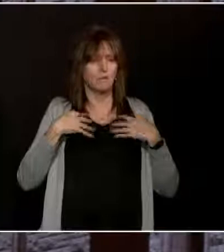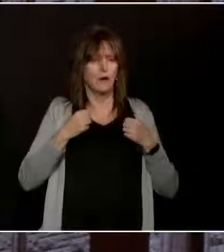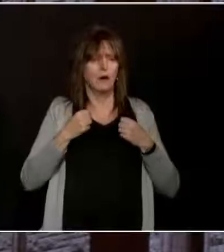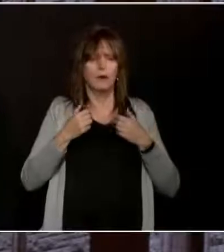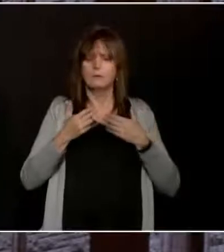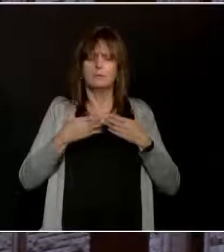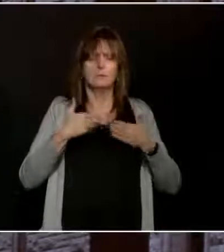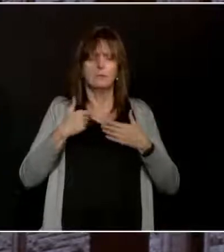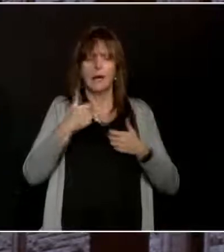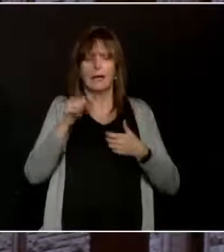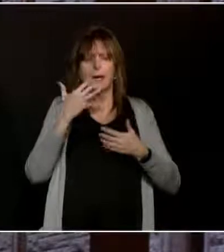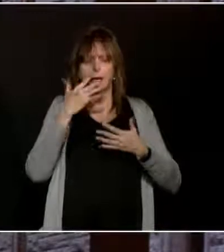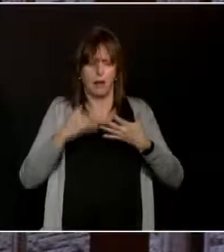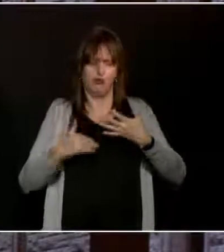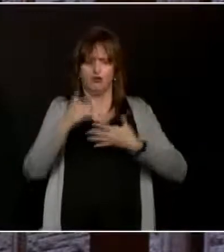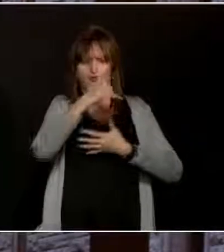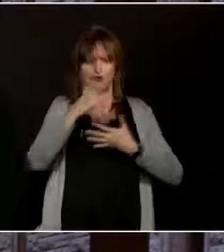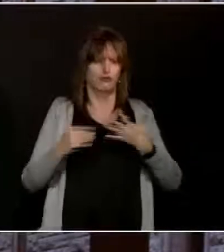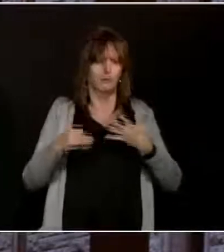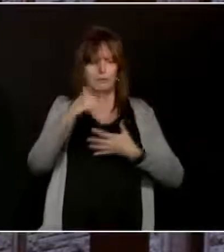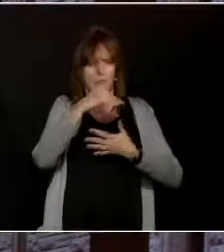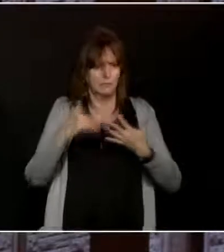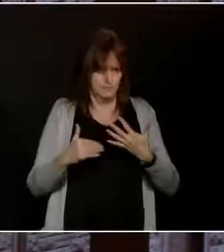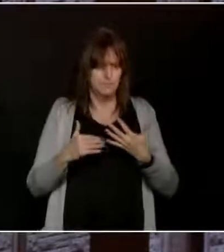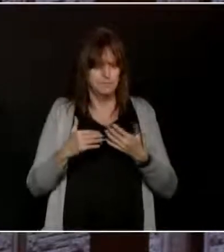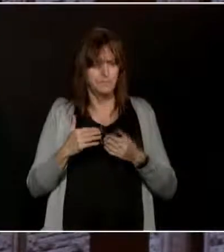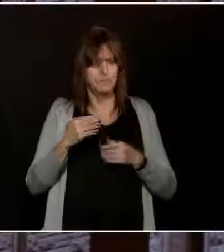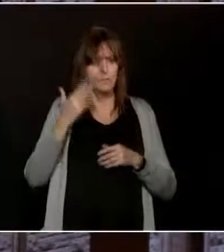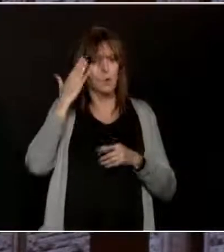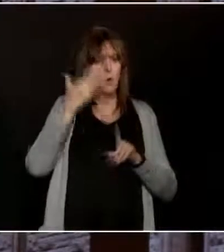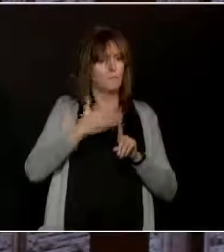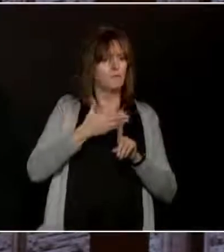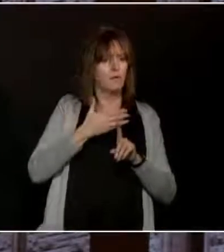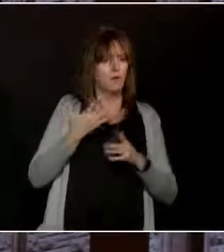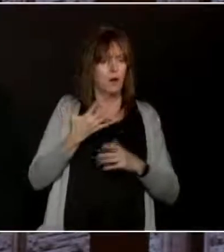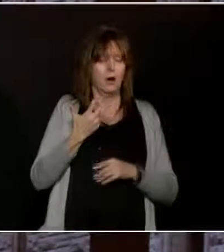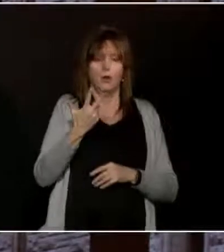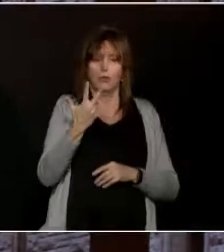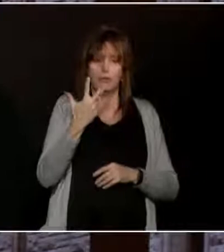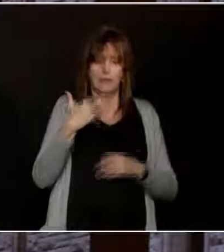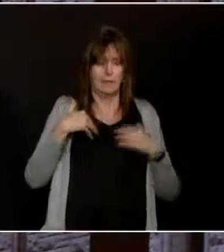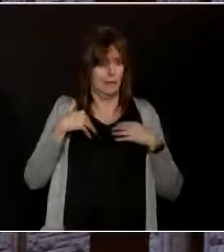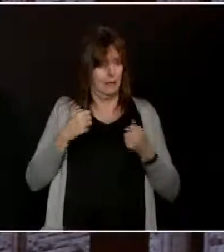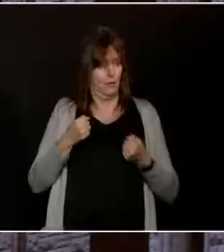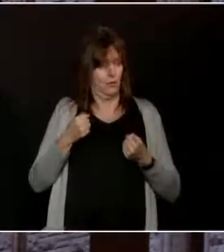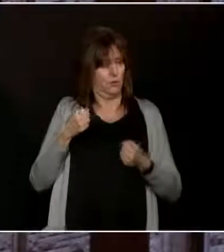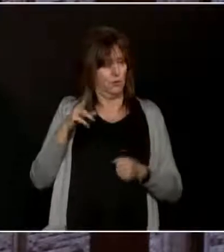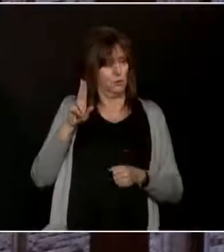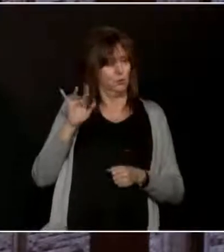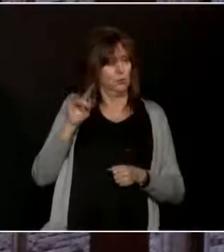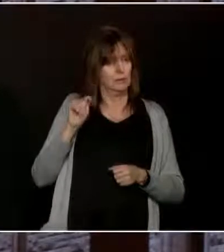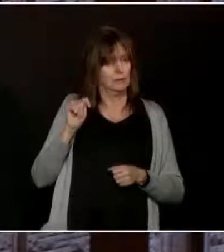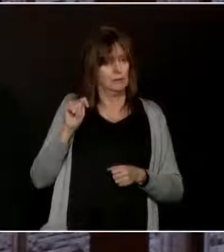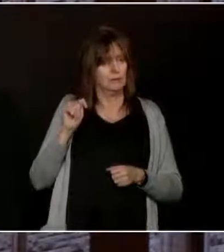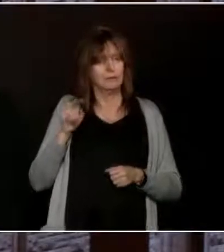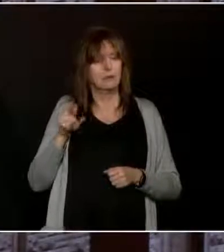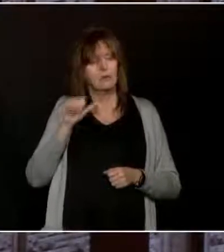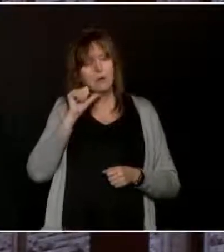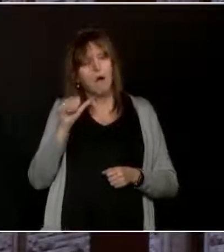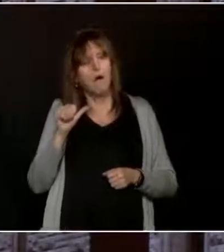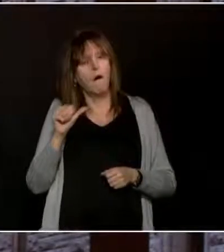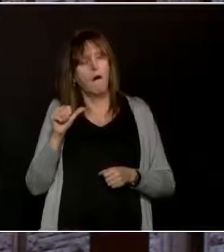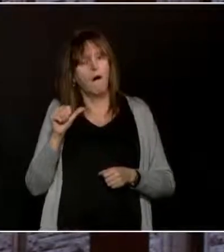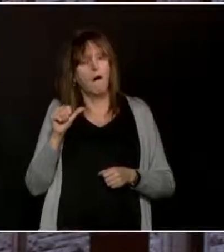knew from before that 3 of the health units that have been out of the framework up until now in the stay-at-home order,